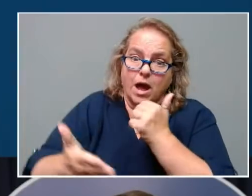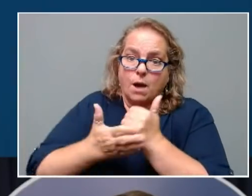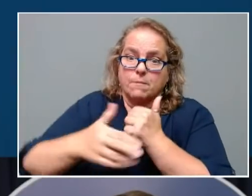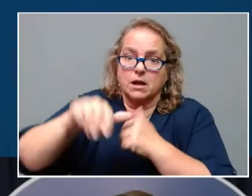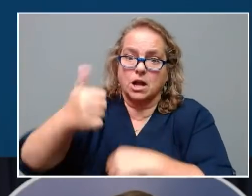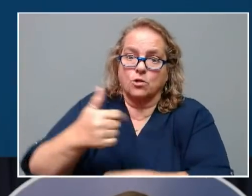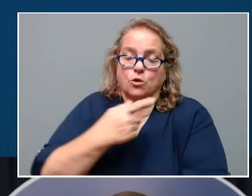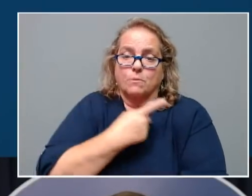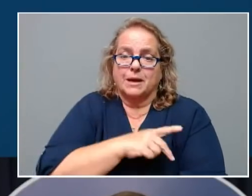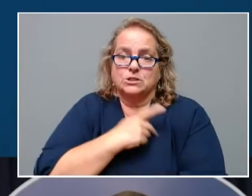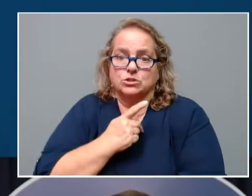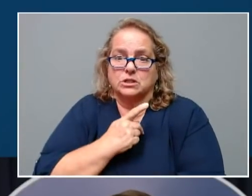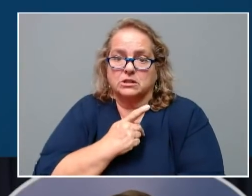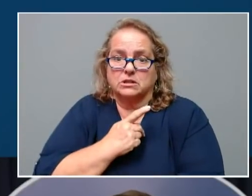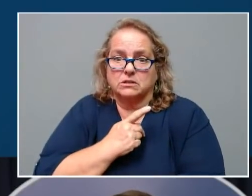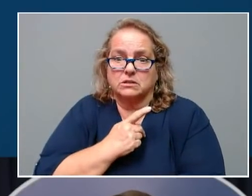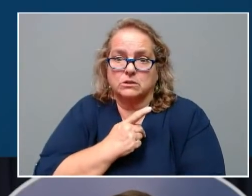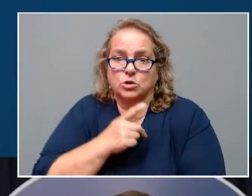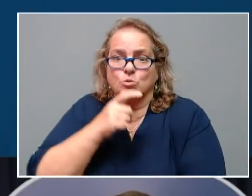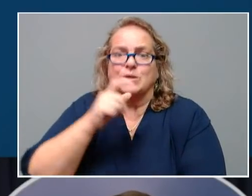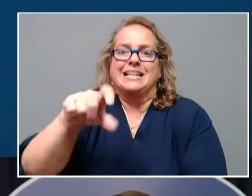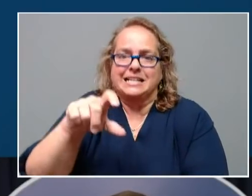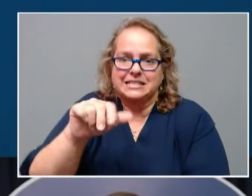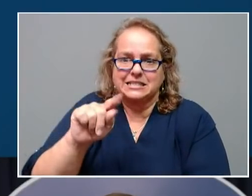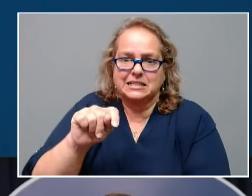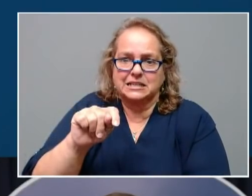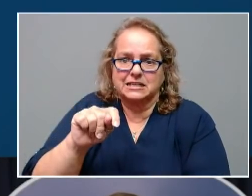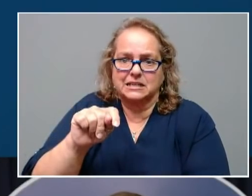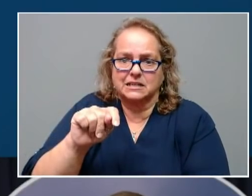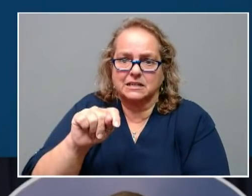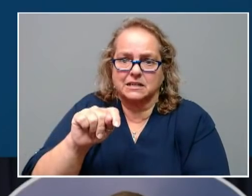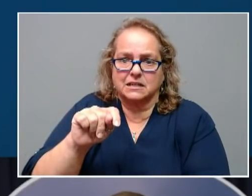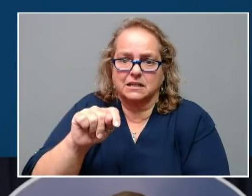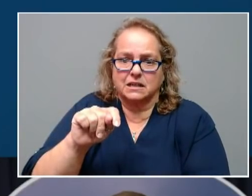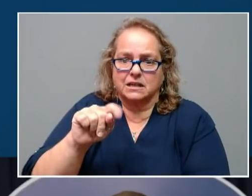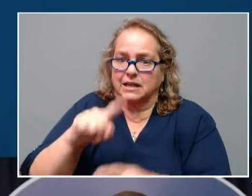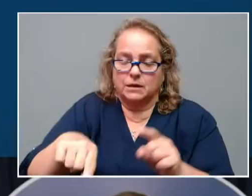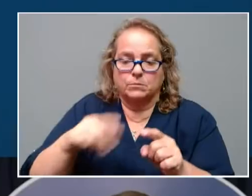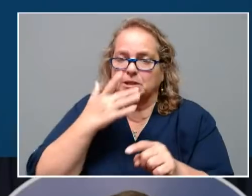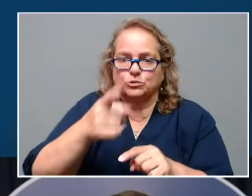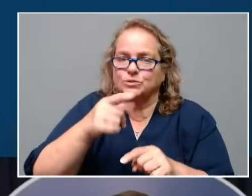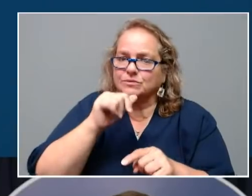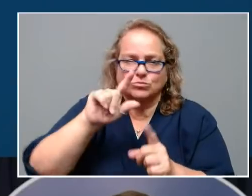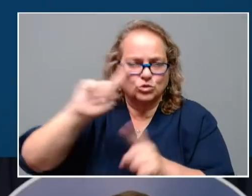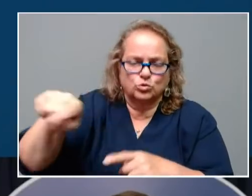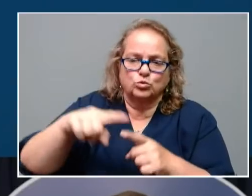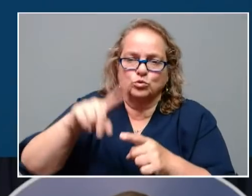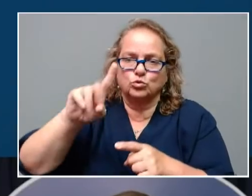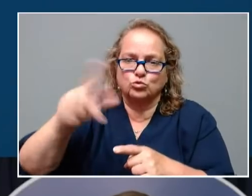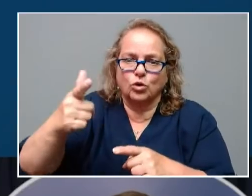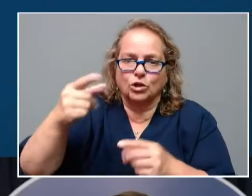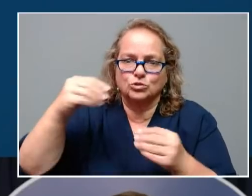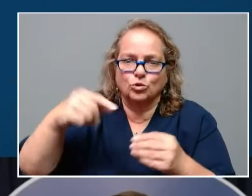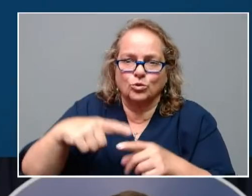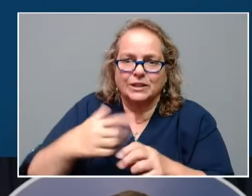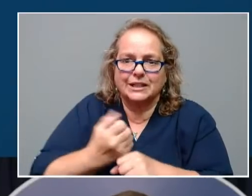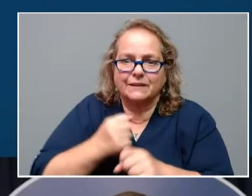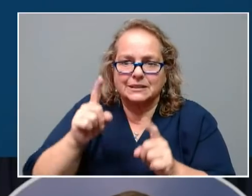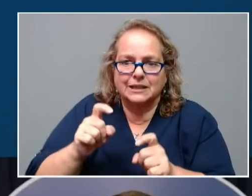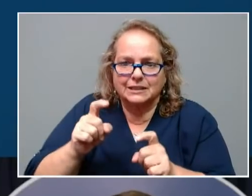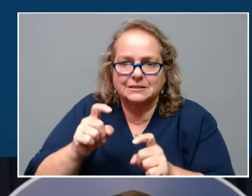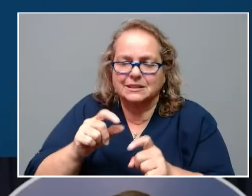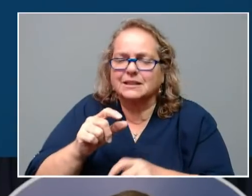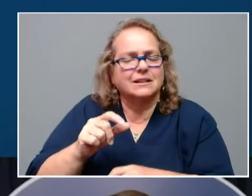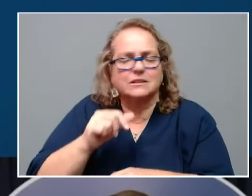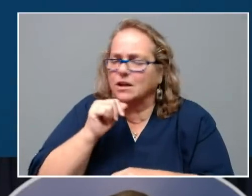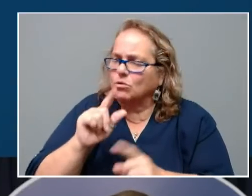it. They can't get in or can't get the care they need because you didn't go to the drugstore. You went to the hospital. So please, for the